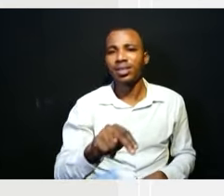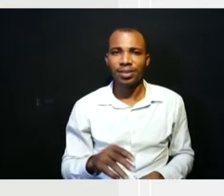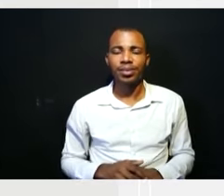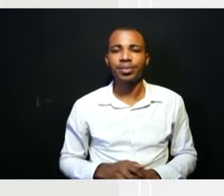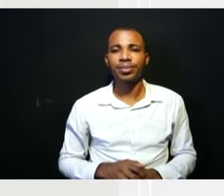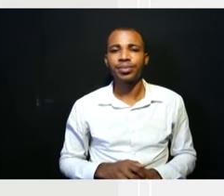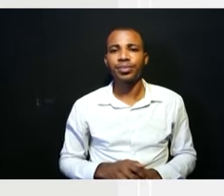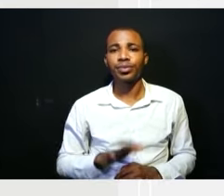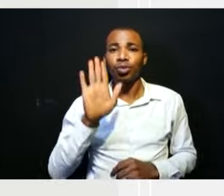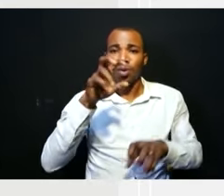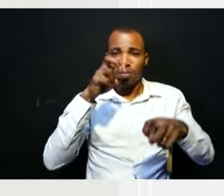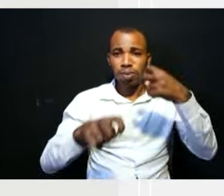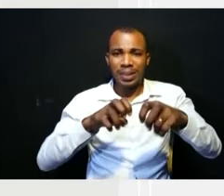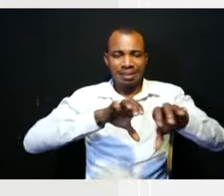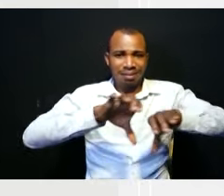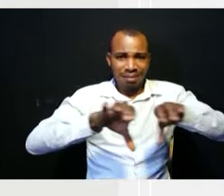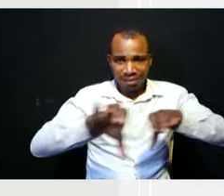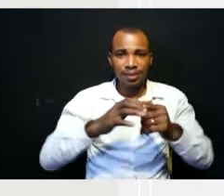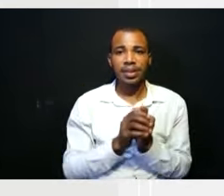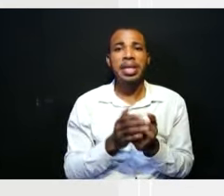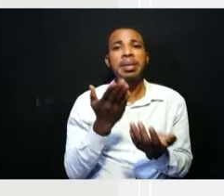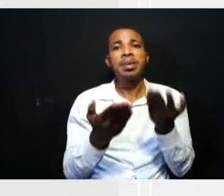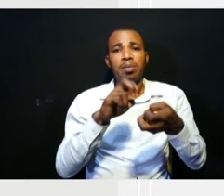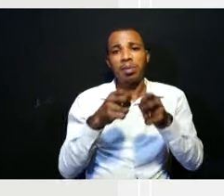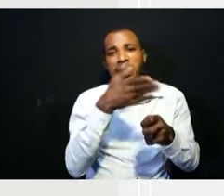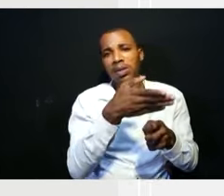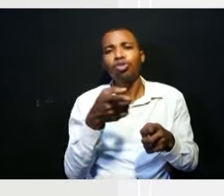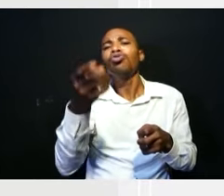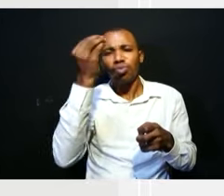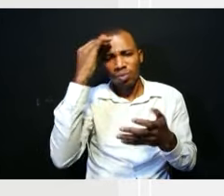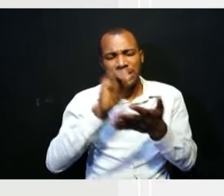you realize that you have done what you think you can possibly do.